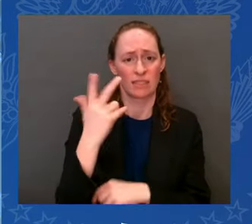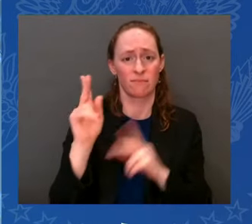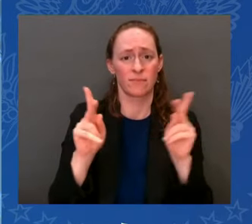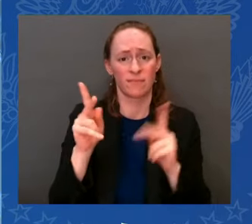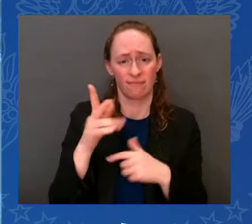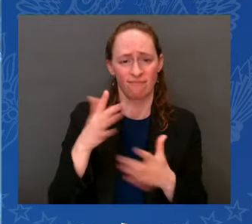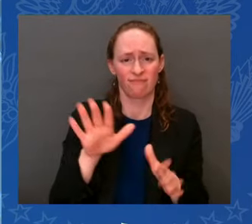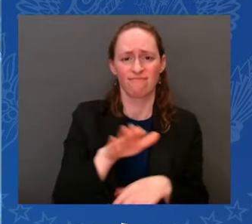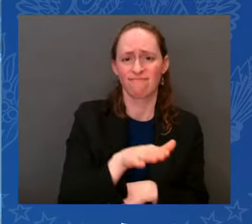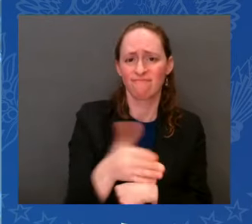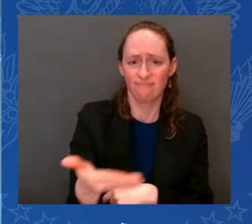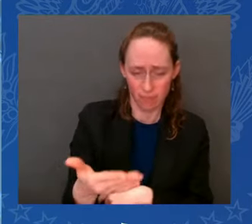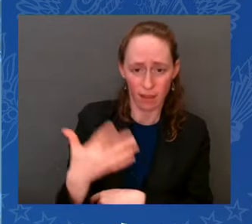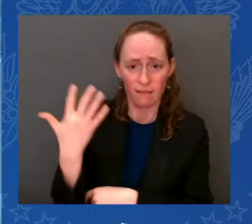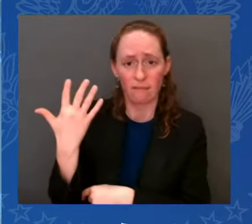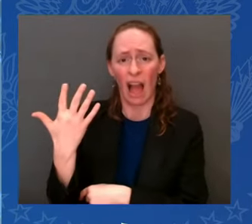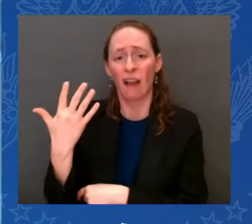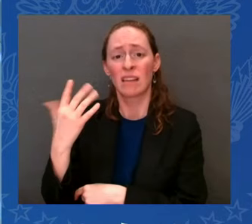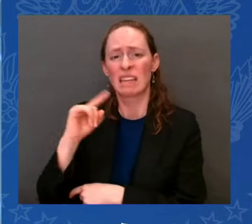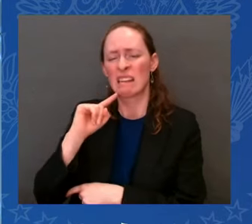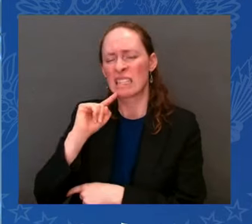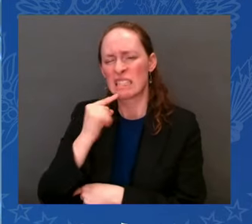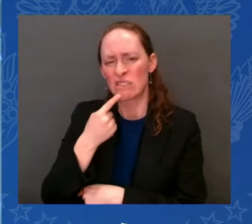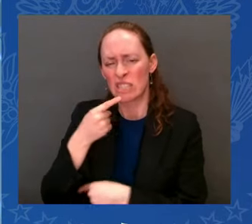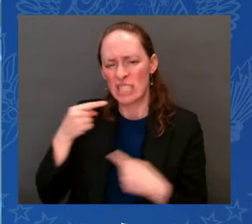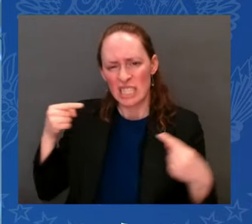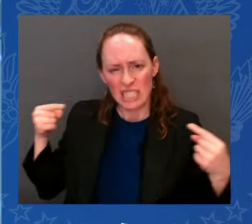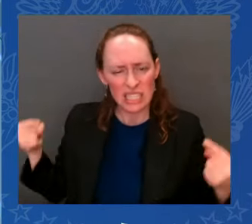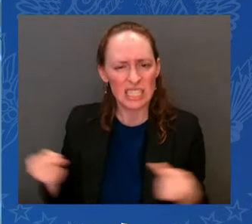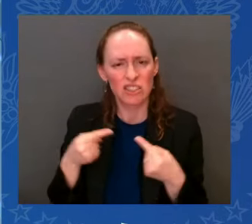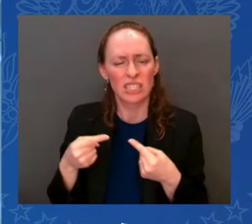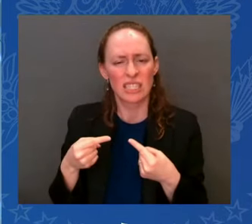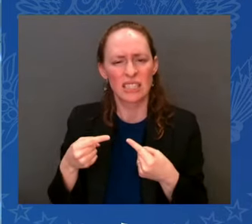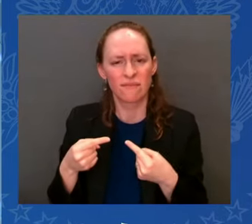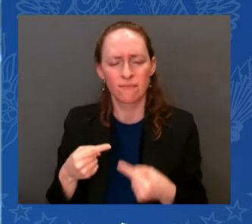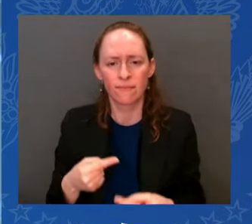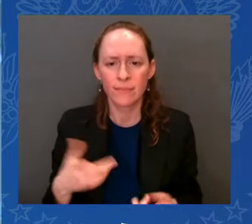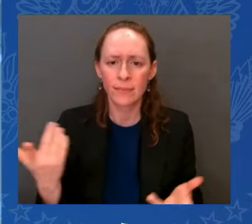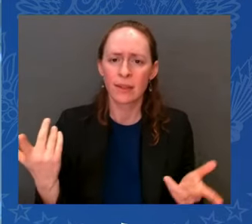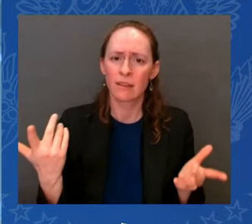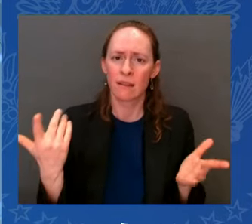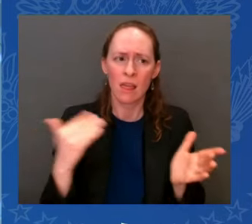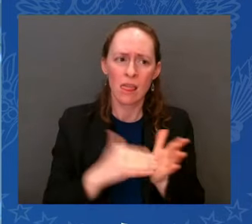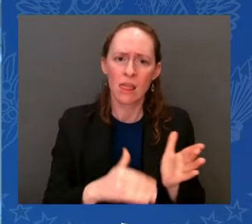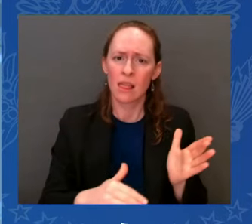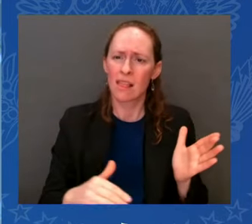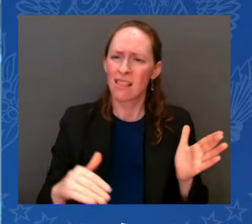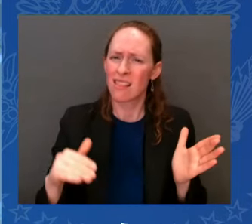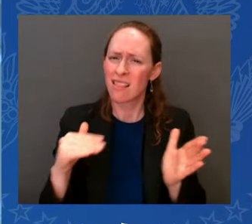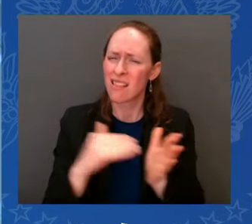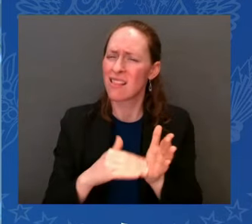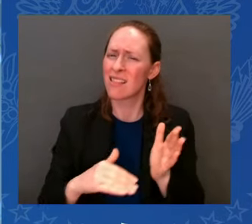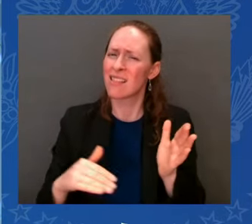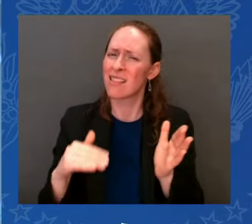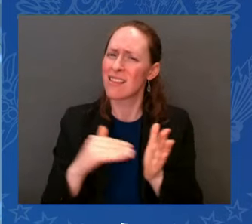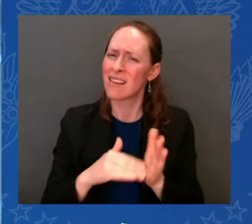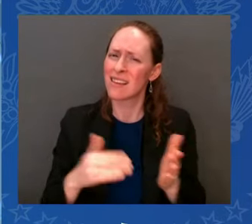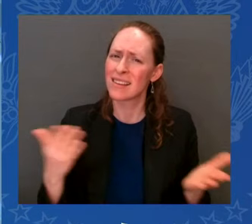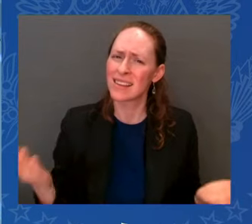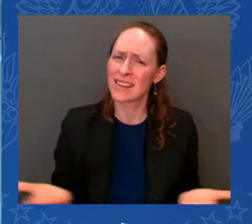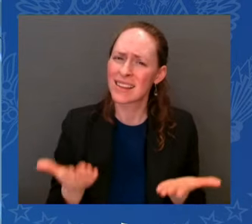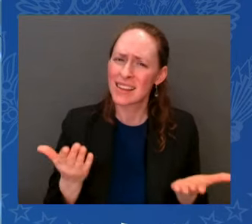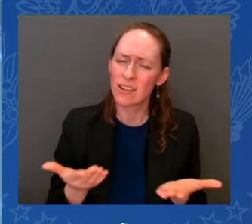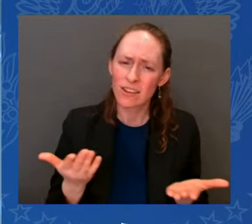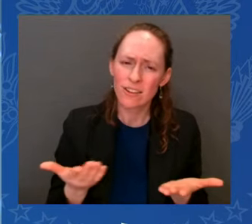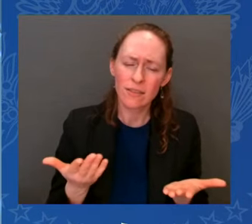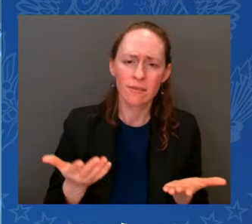country, far too often. While we gather more information, there's one thing we do know to be true. We have to do